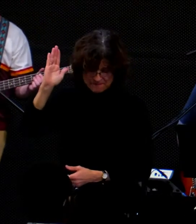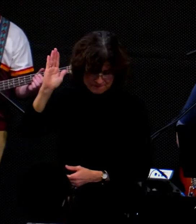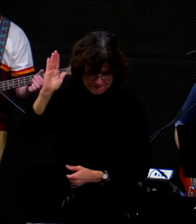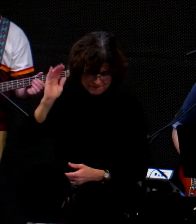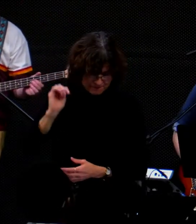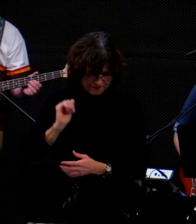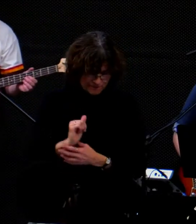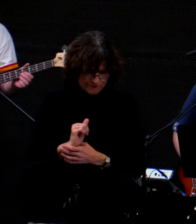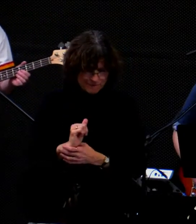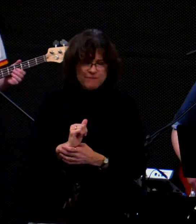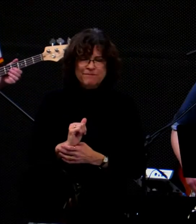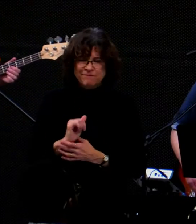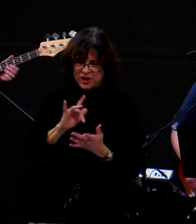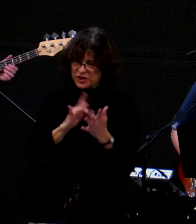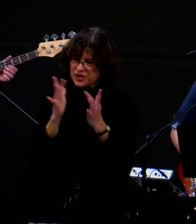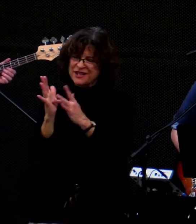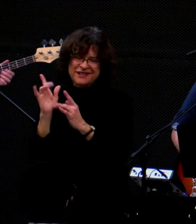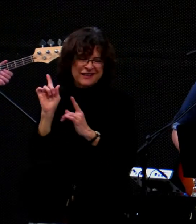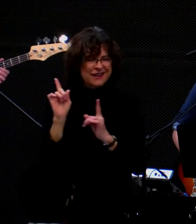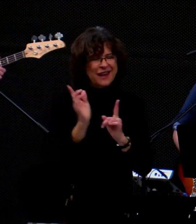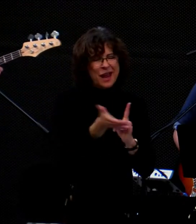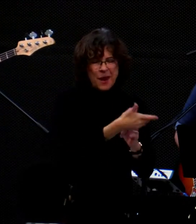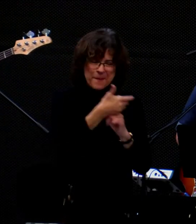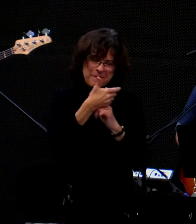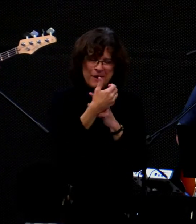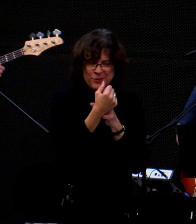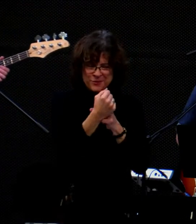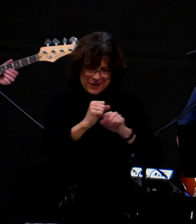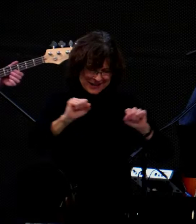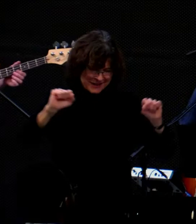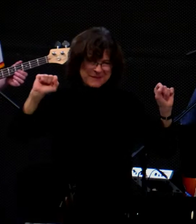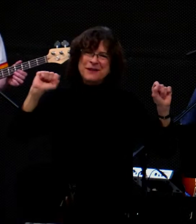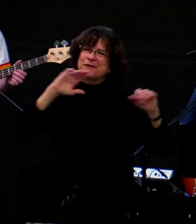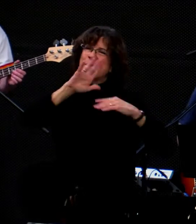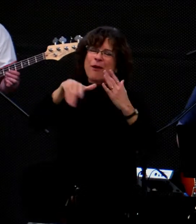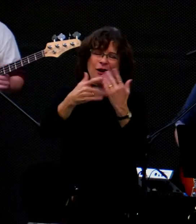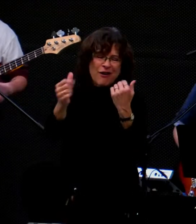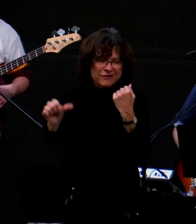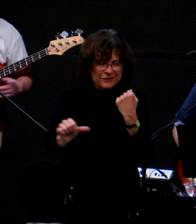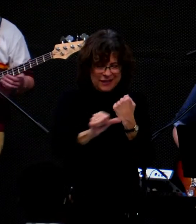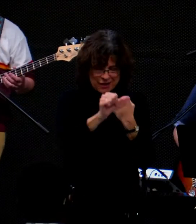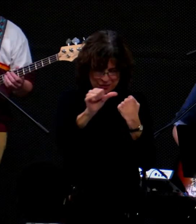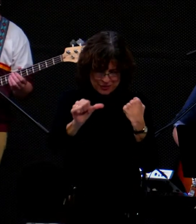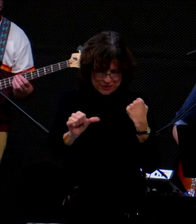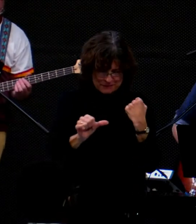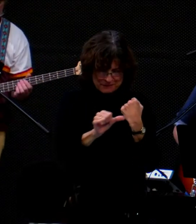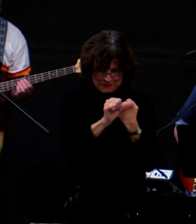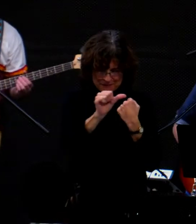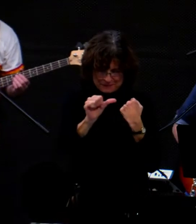He to rescue me from danger